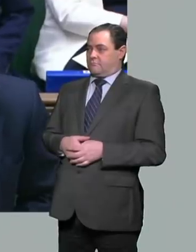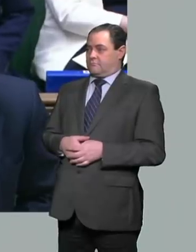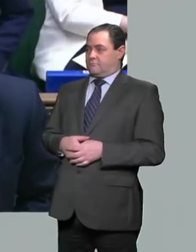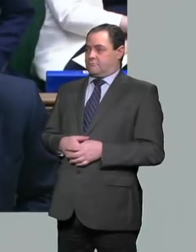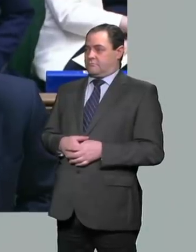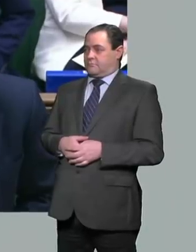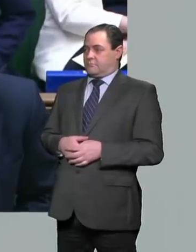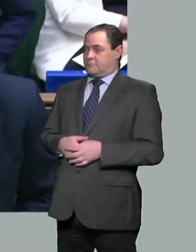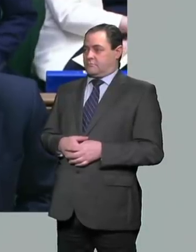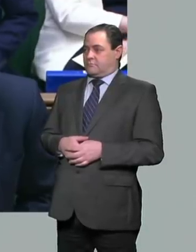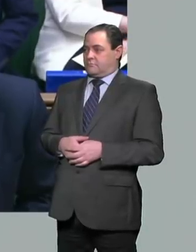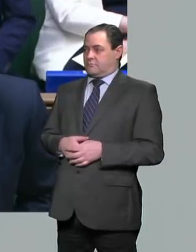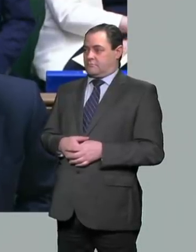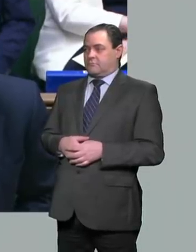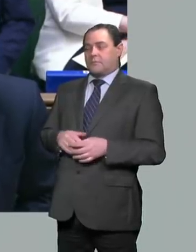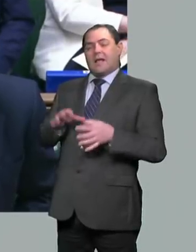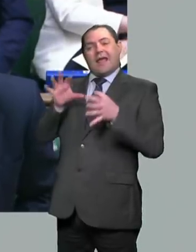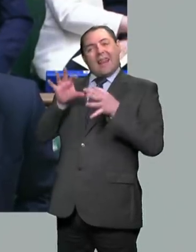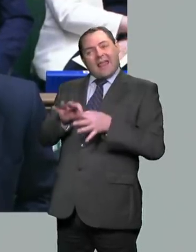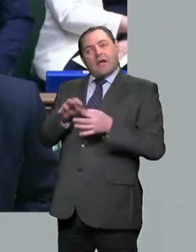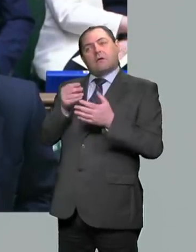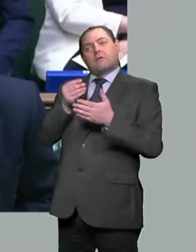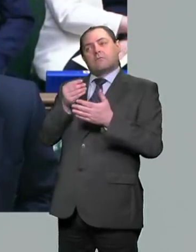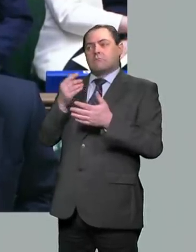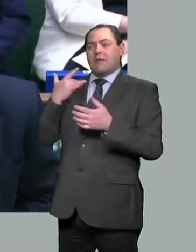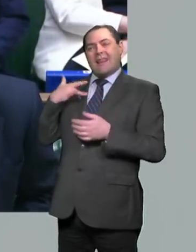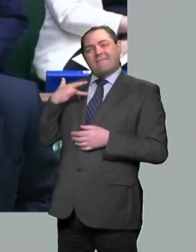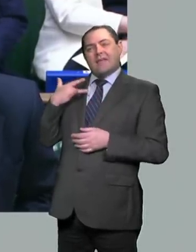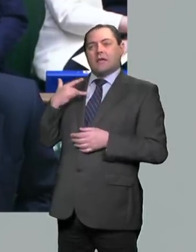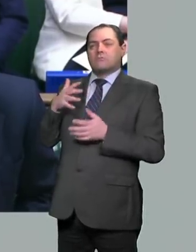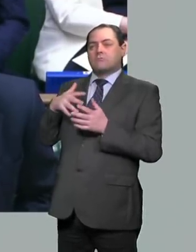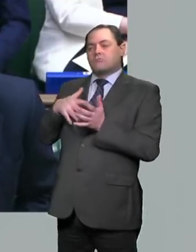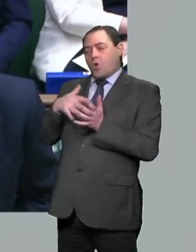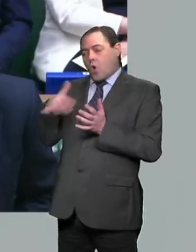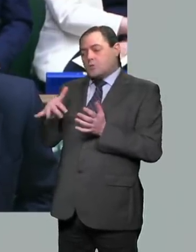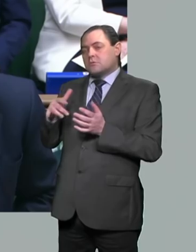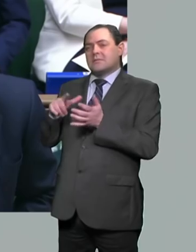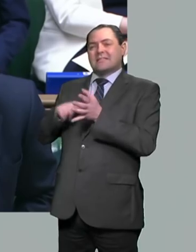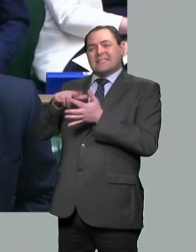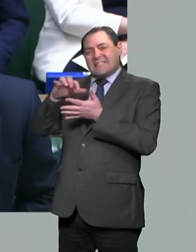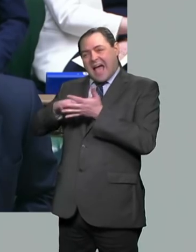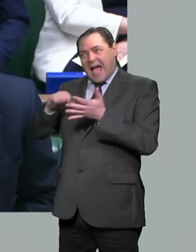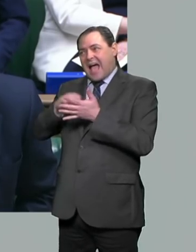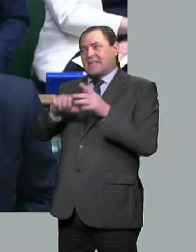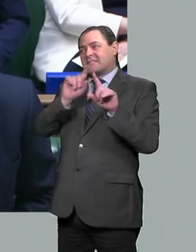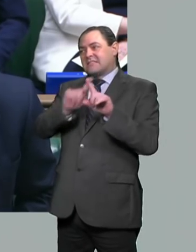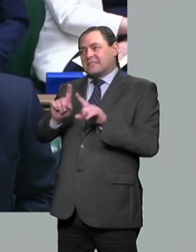on what we're doing to tackle cost of living and taxation, Mr. Speaker, our COVID recovery